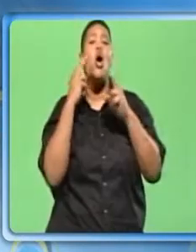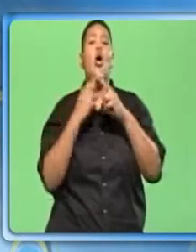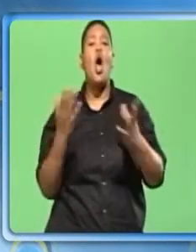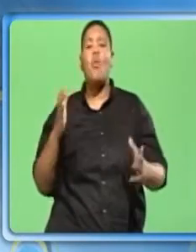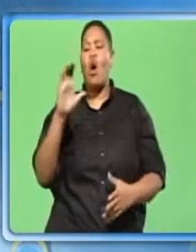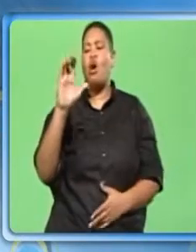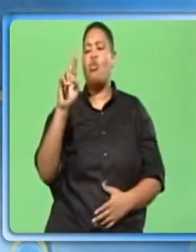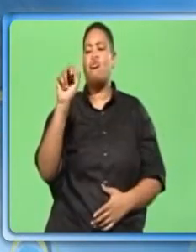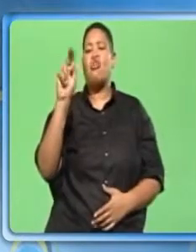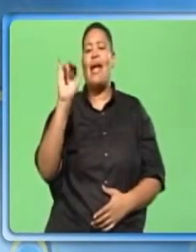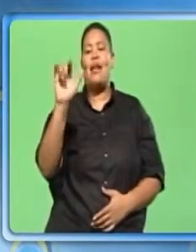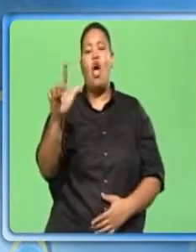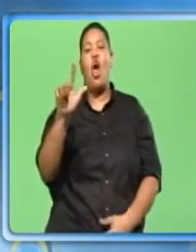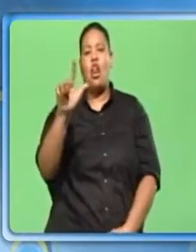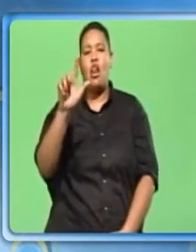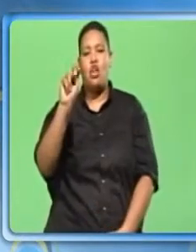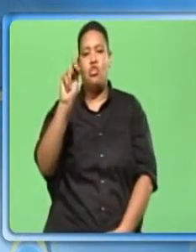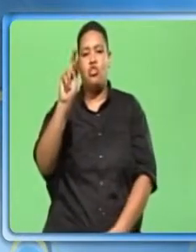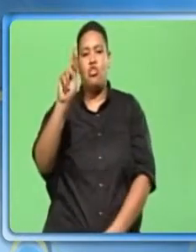nerves.